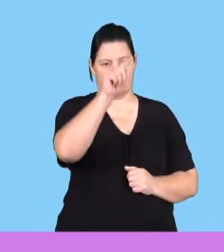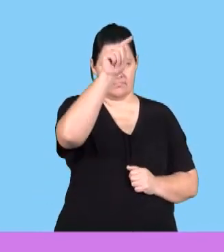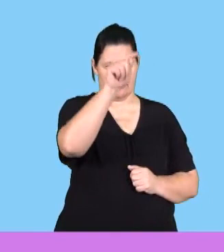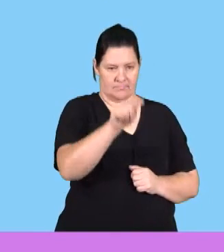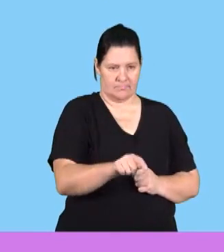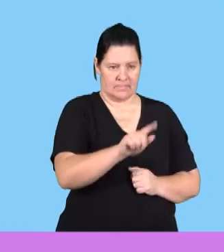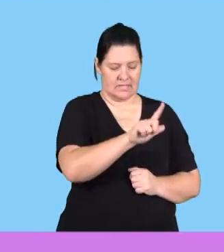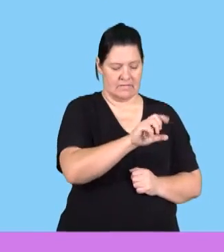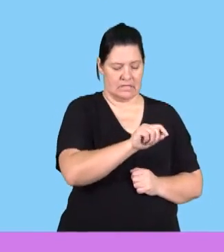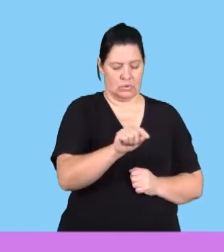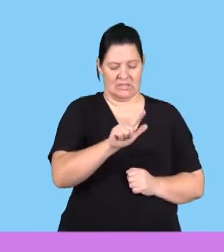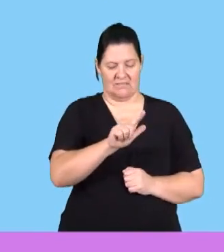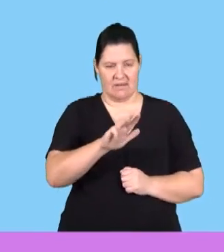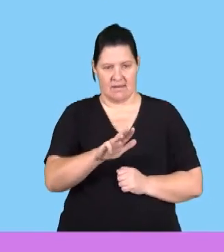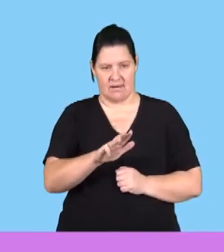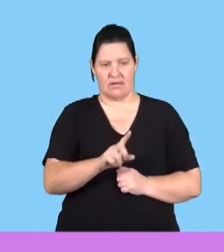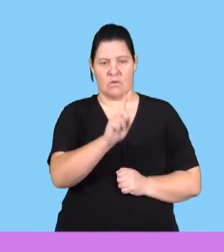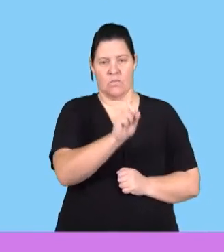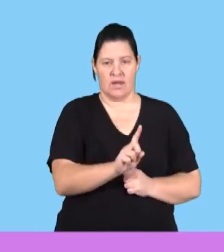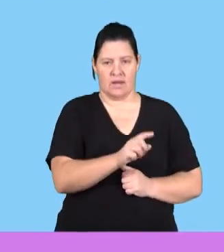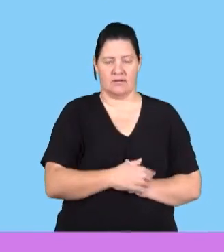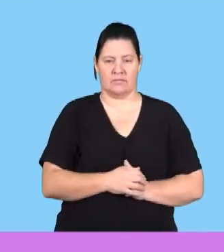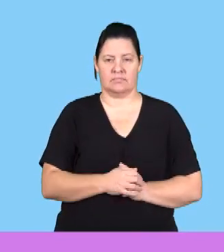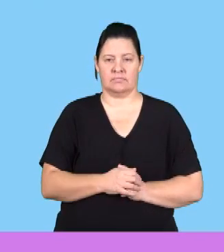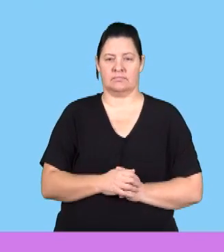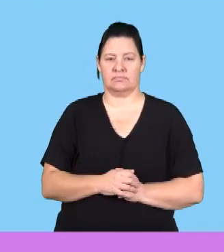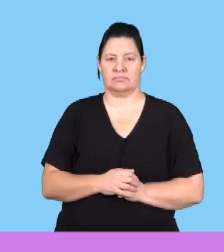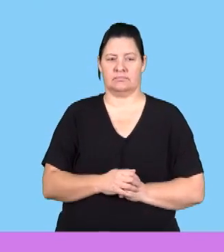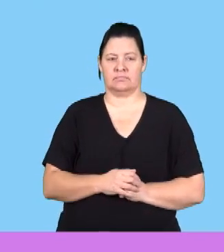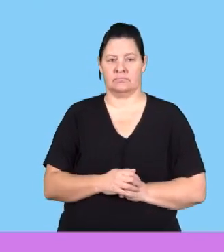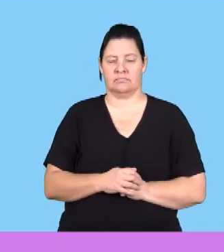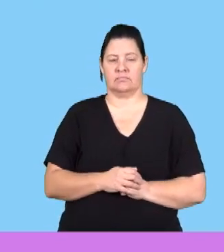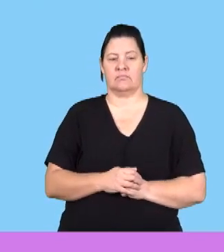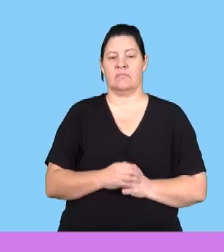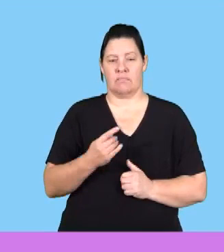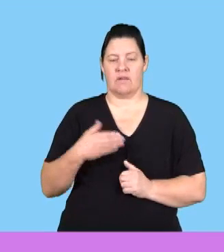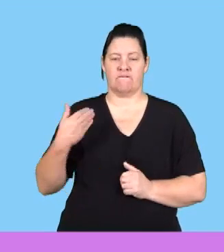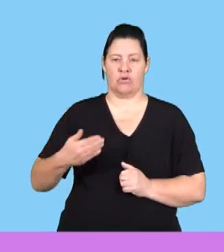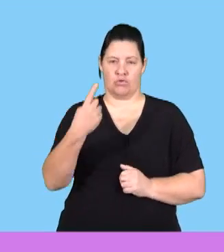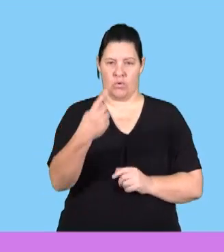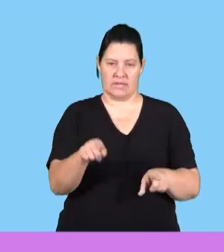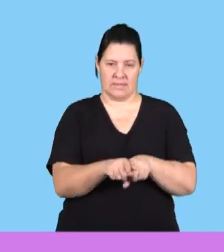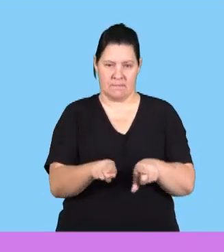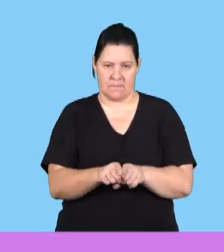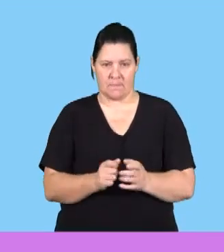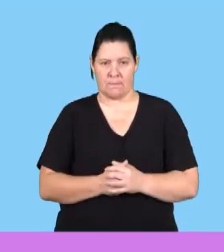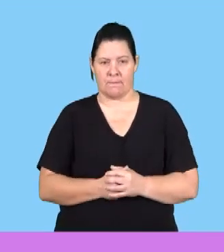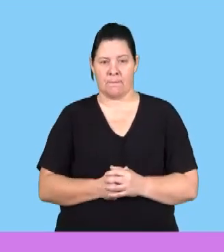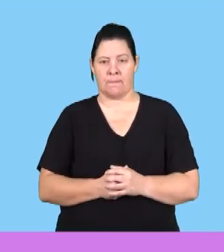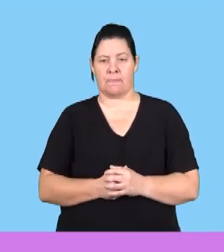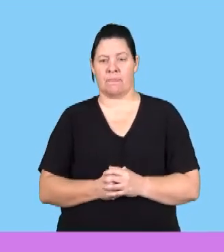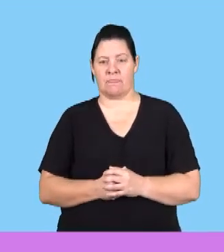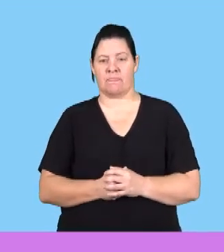it's the category 70 to 79, and it's 1 person, so the frequency will be 1 as well. All